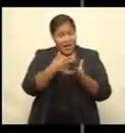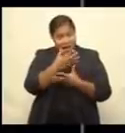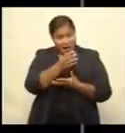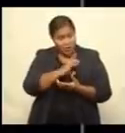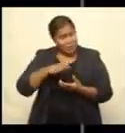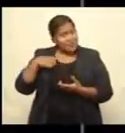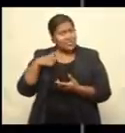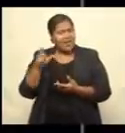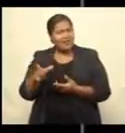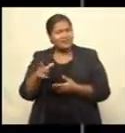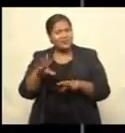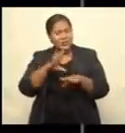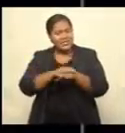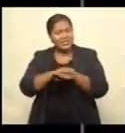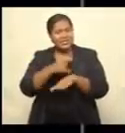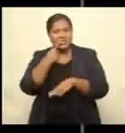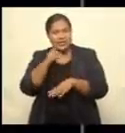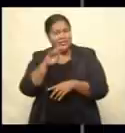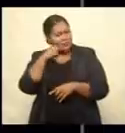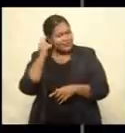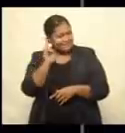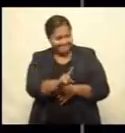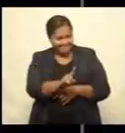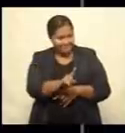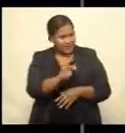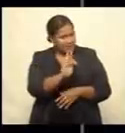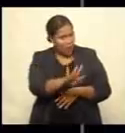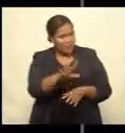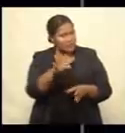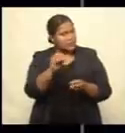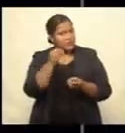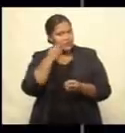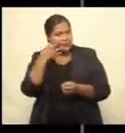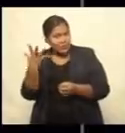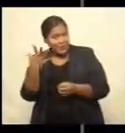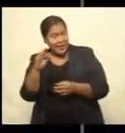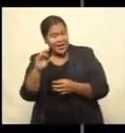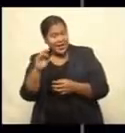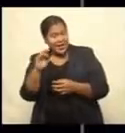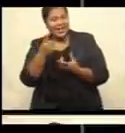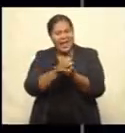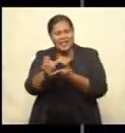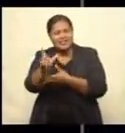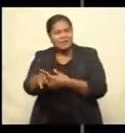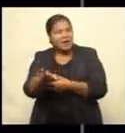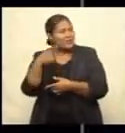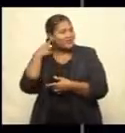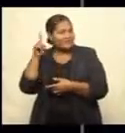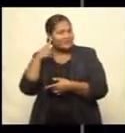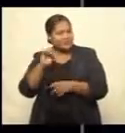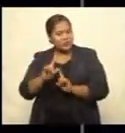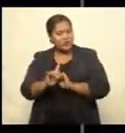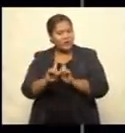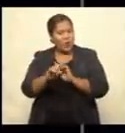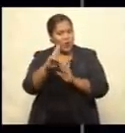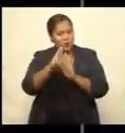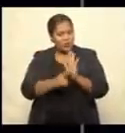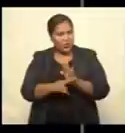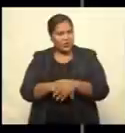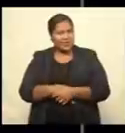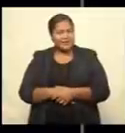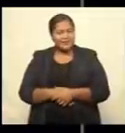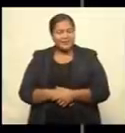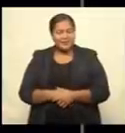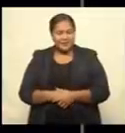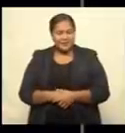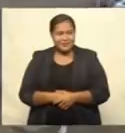Rusiate Tundravu says they will come down hard on supermarkets and customers who fail to comply over the next few days. Details with Josiah